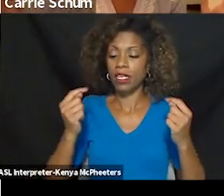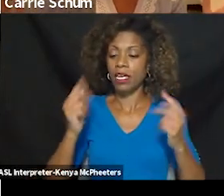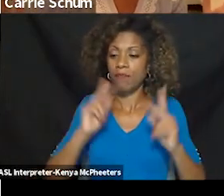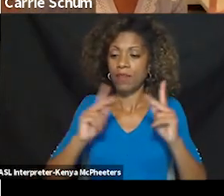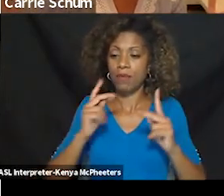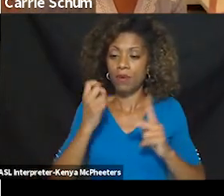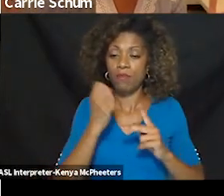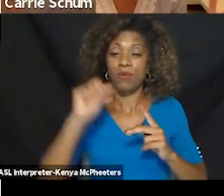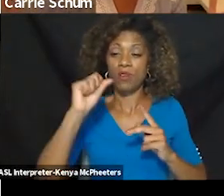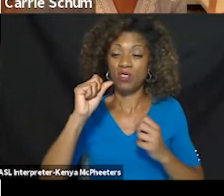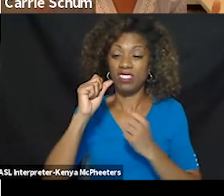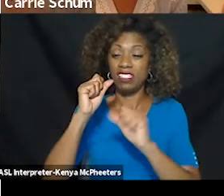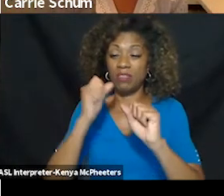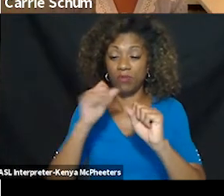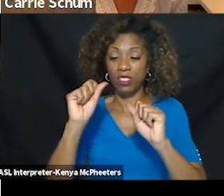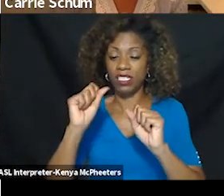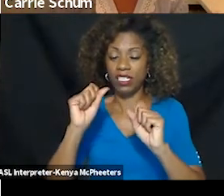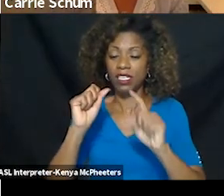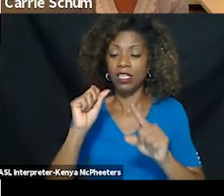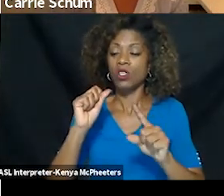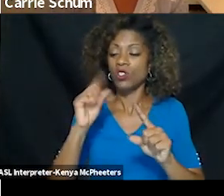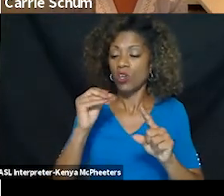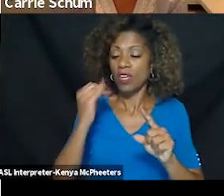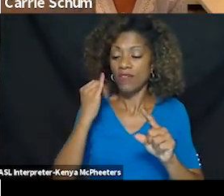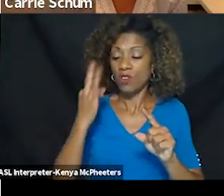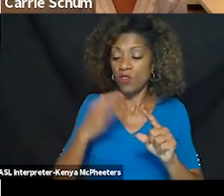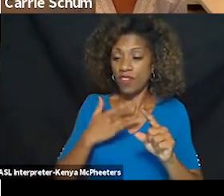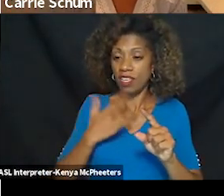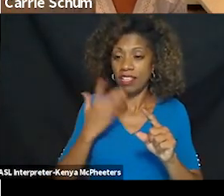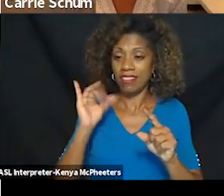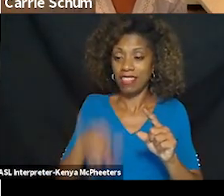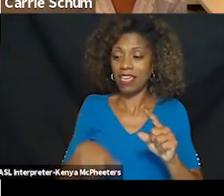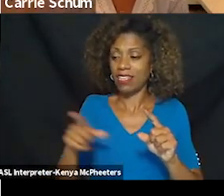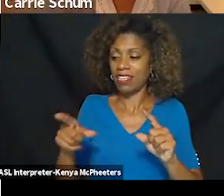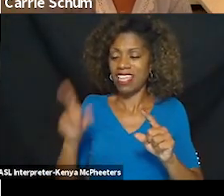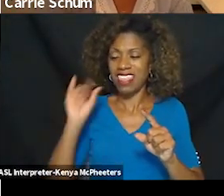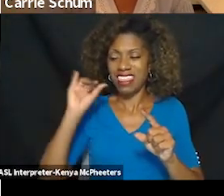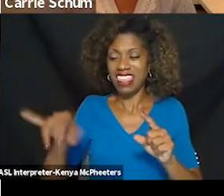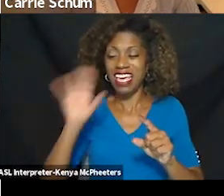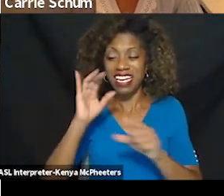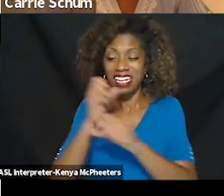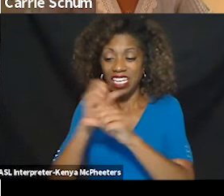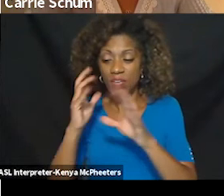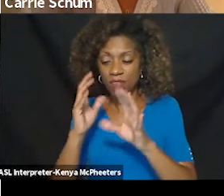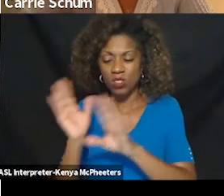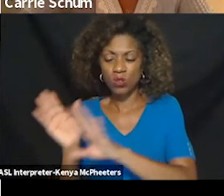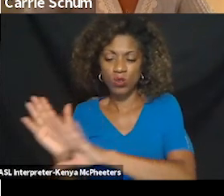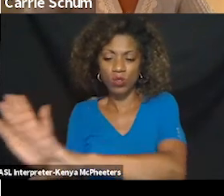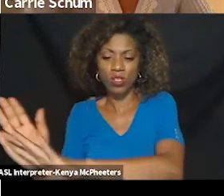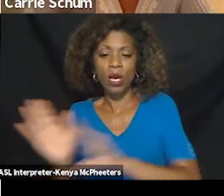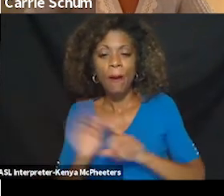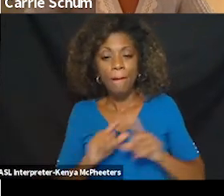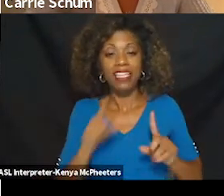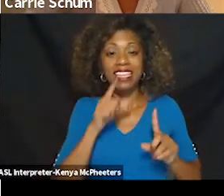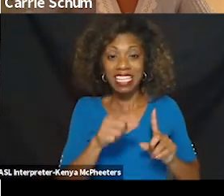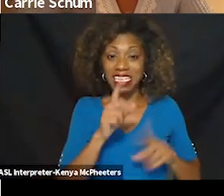those are appealing to the vast majority of us. So show them people like them doing the right thing, reminding them that they're doing this to protect their family